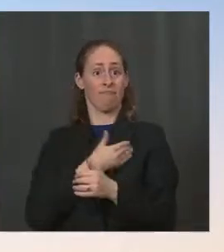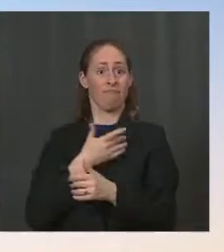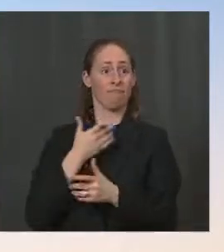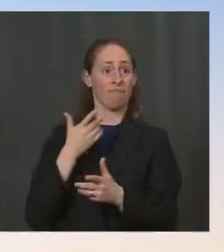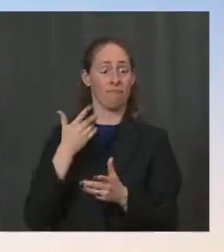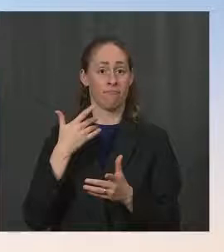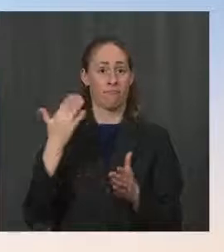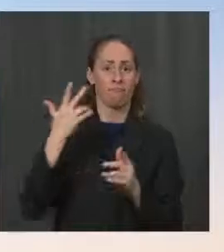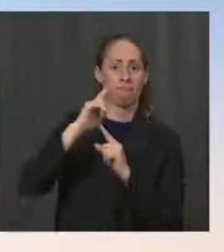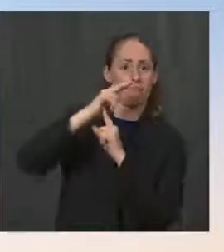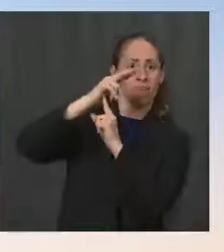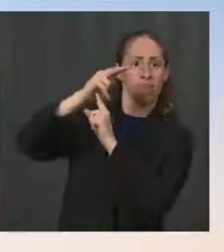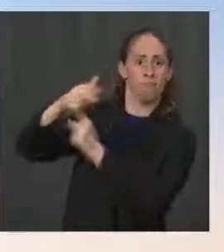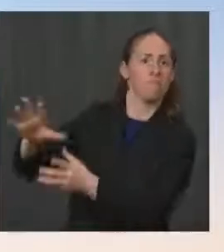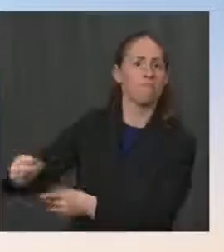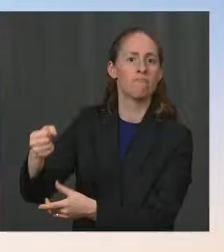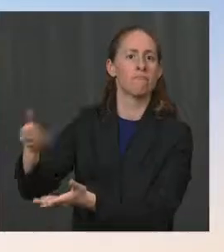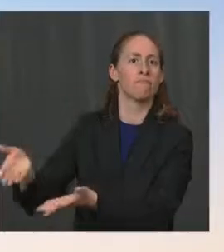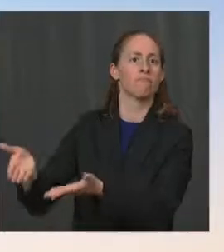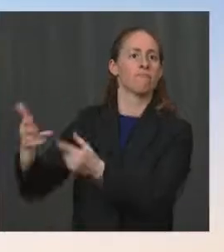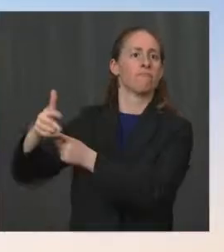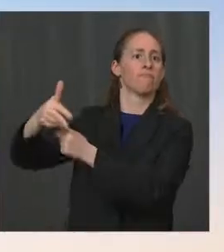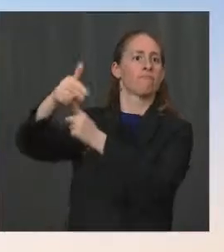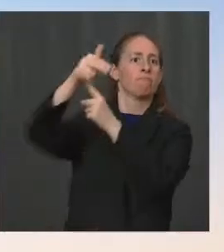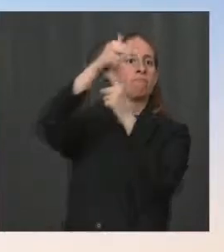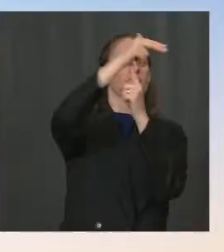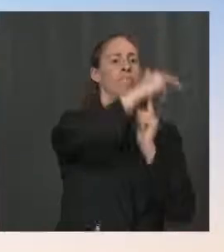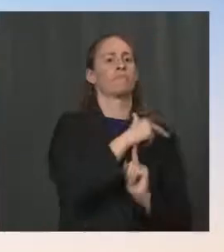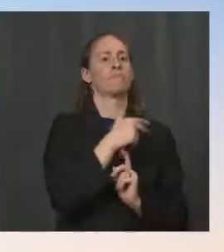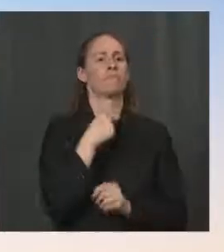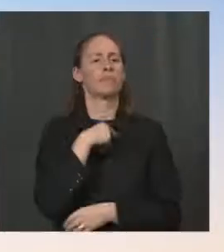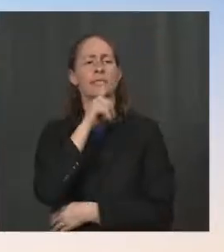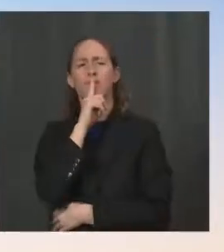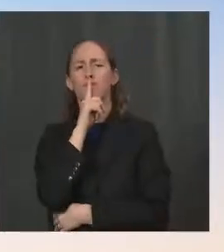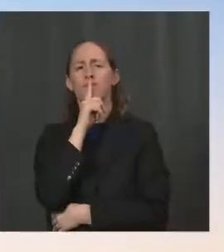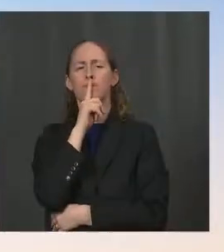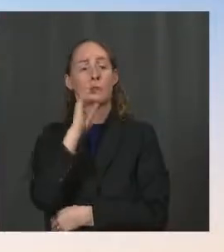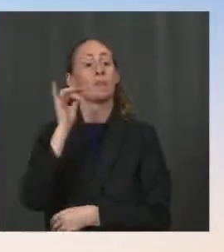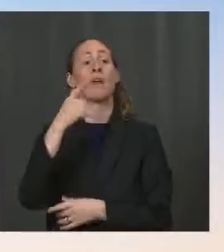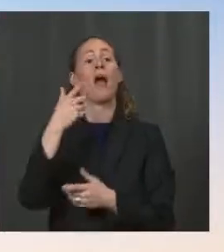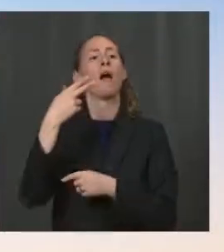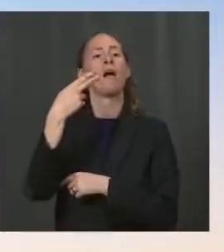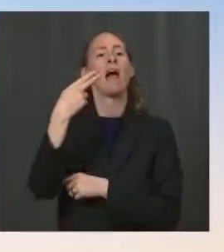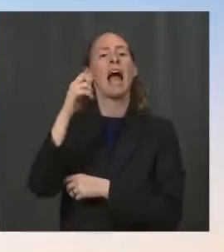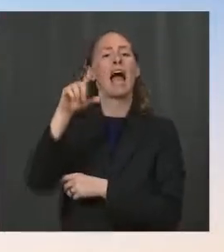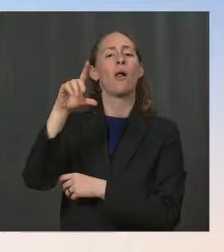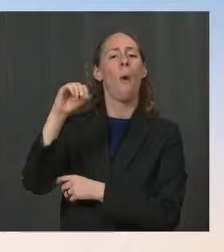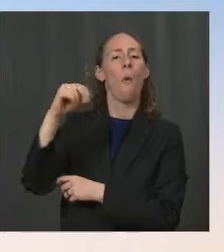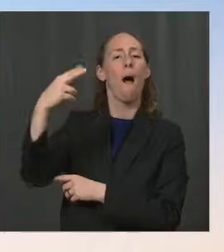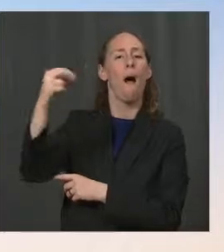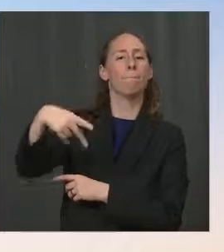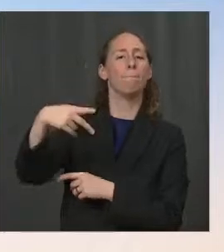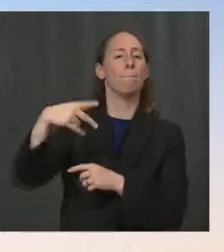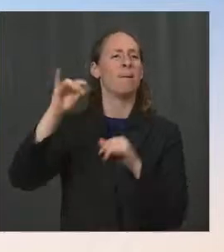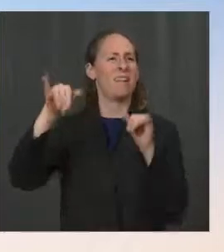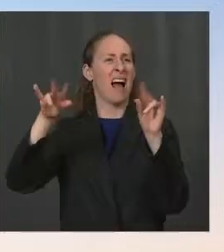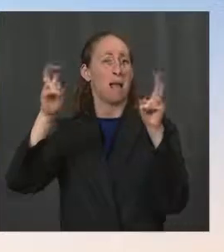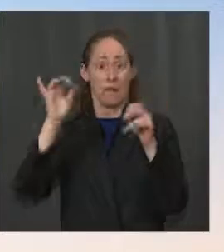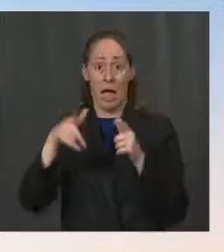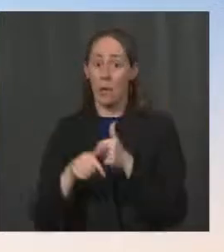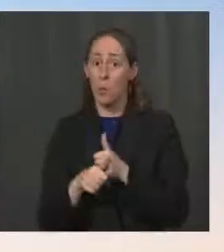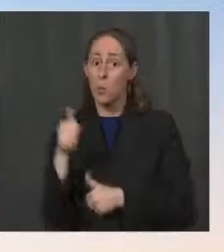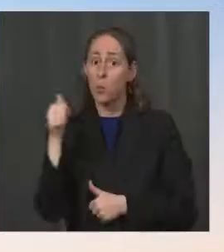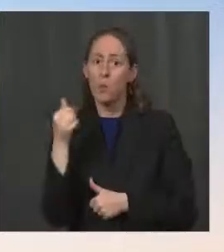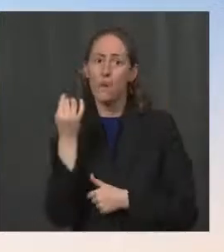up safely. We didn't talk about these much, these helo hops. At the time, because they were dangerous missions. We didn't want to create the expectation that we'd be